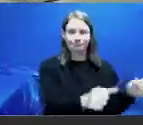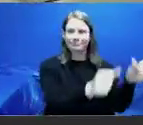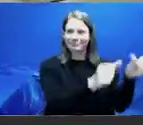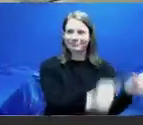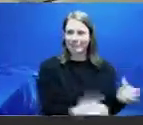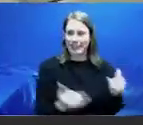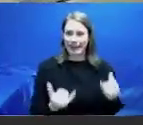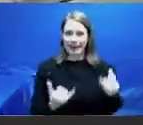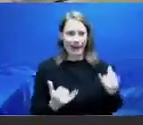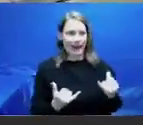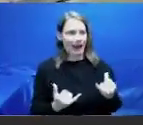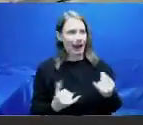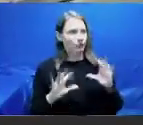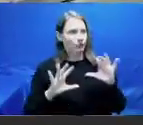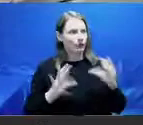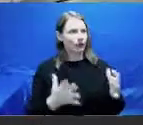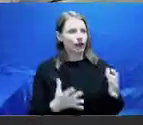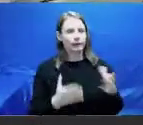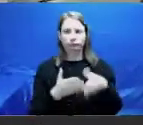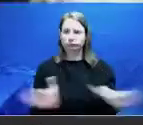Junk It.